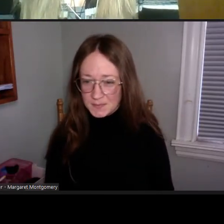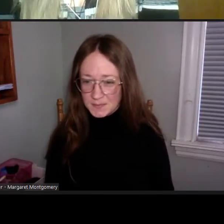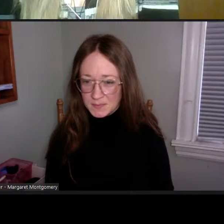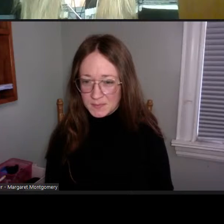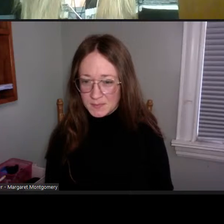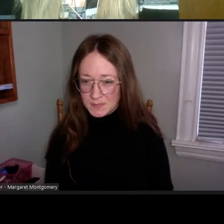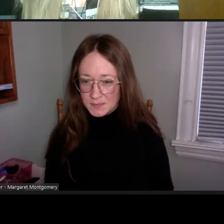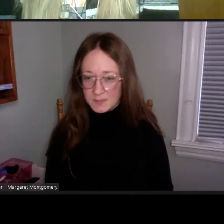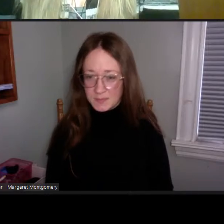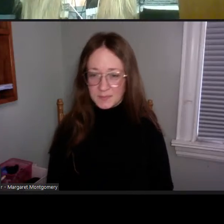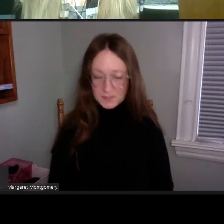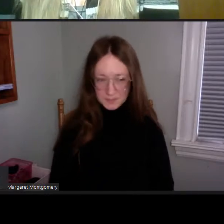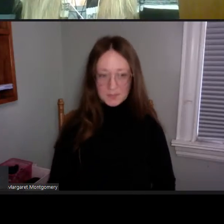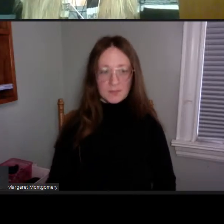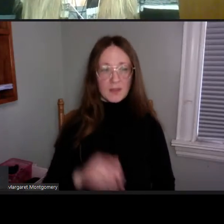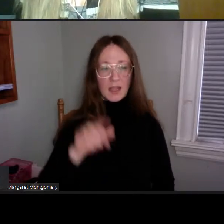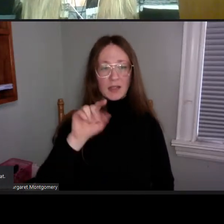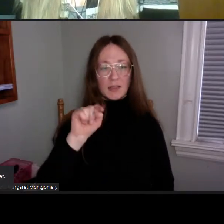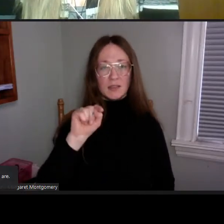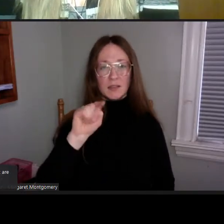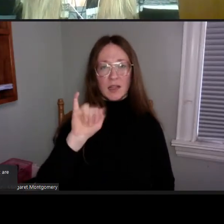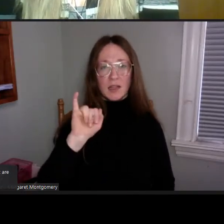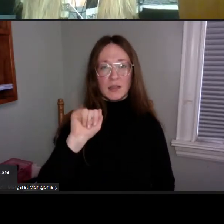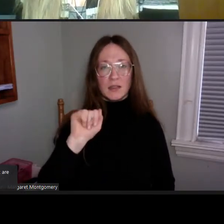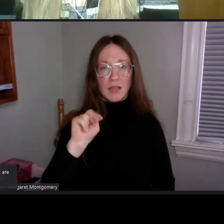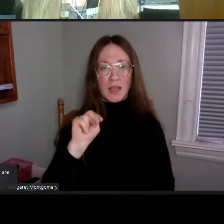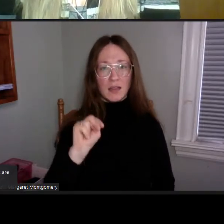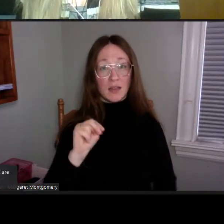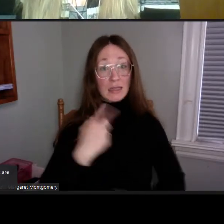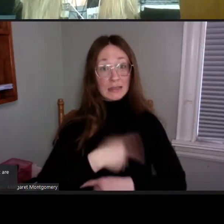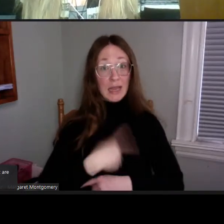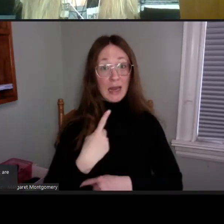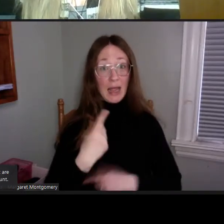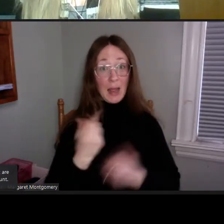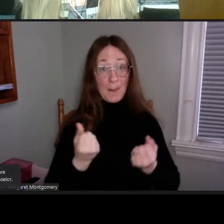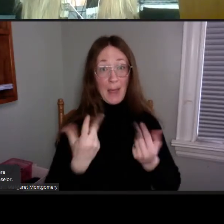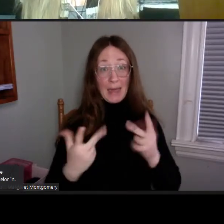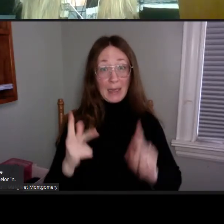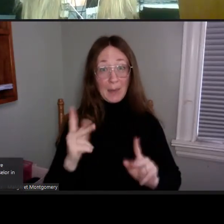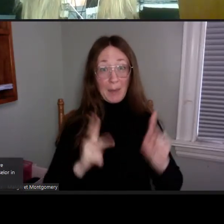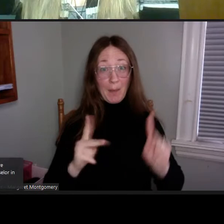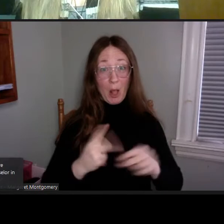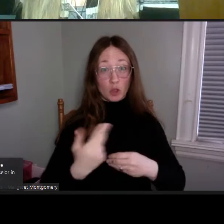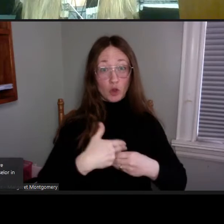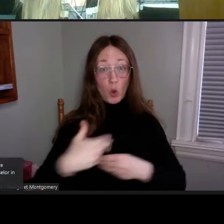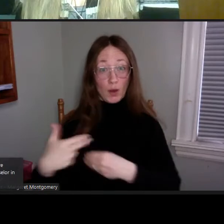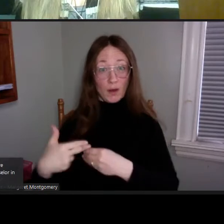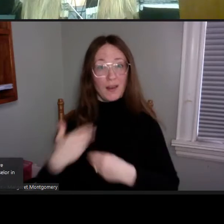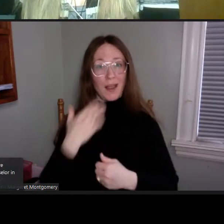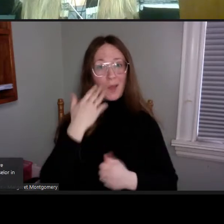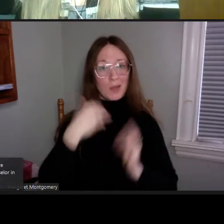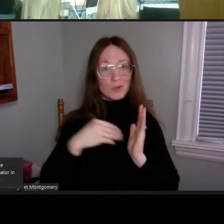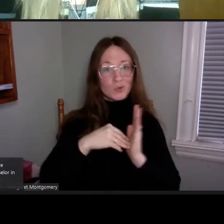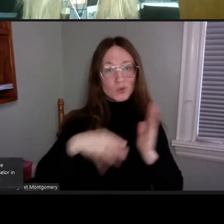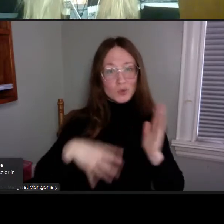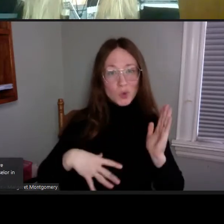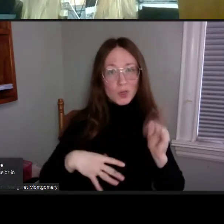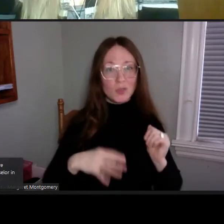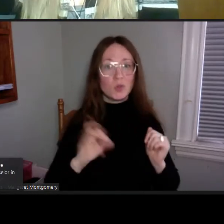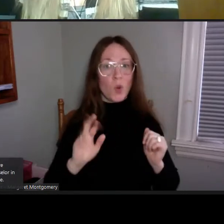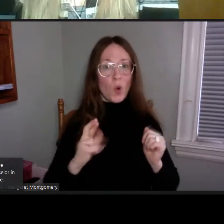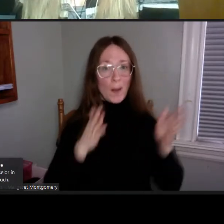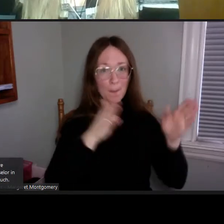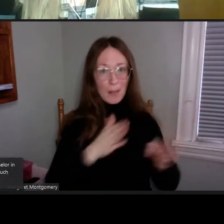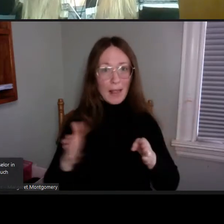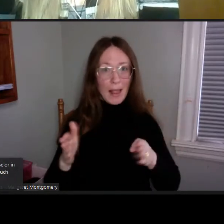There are many people here today that are either in school or planning to be a counselor in the rehabilitation field and may not know